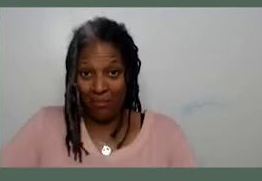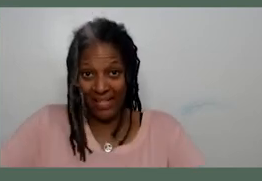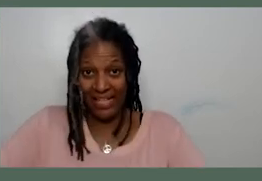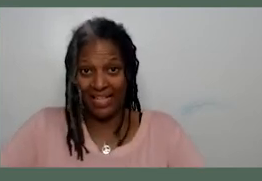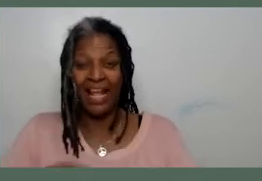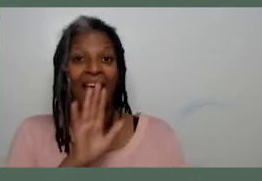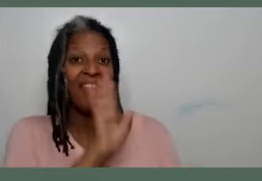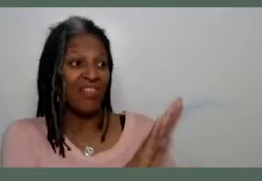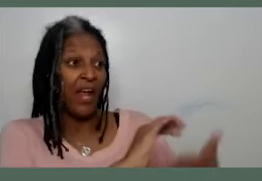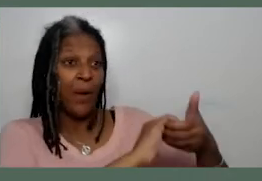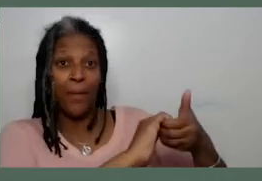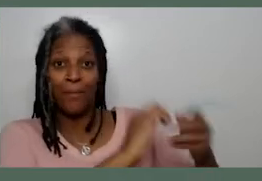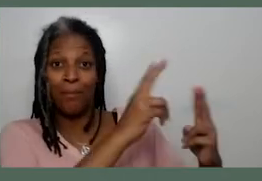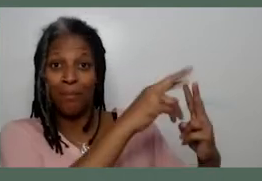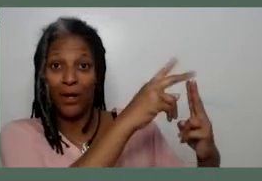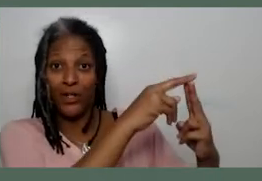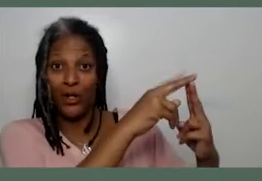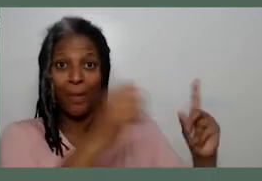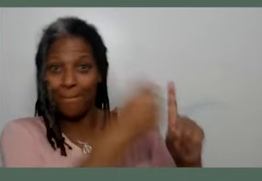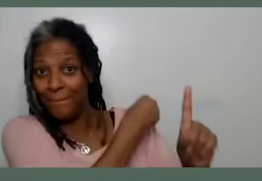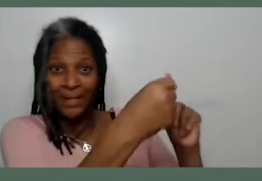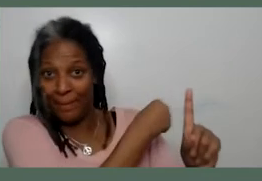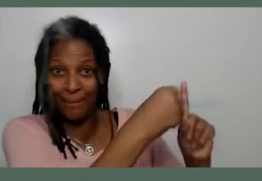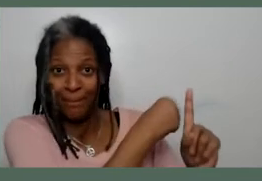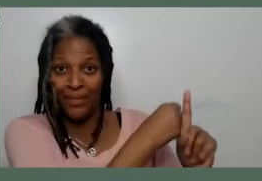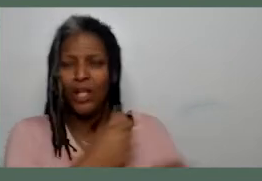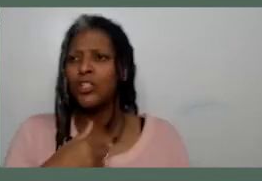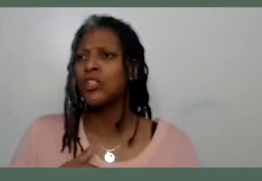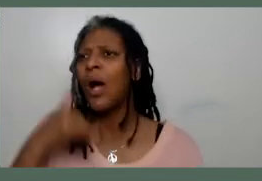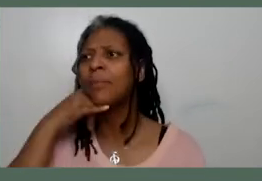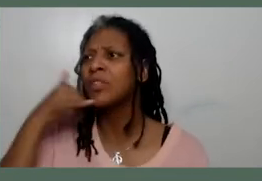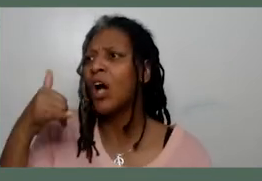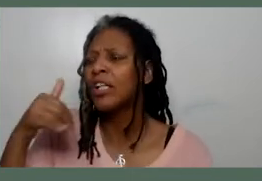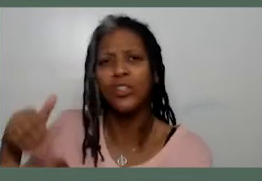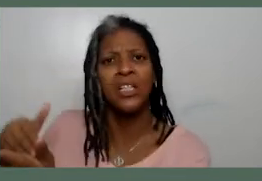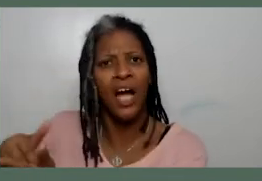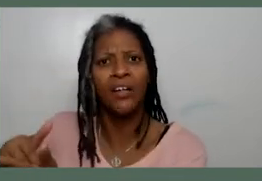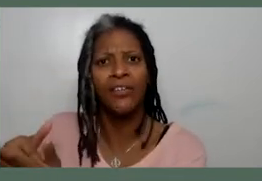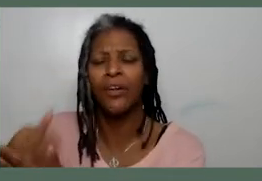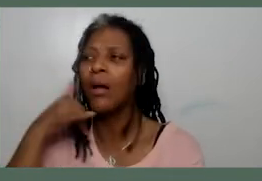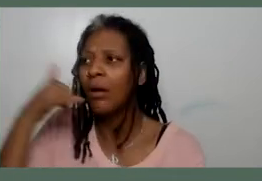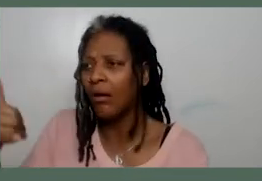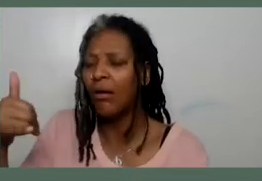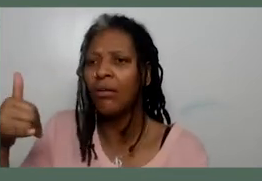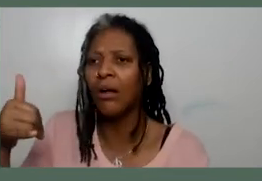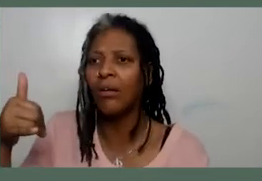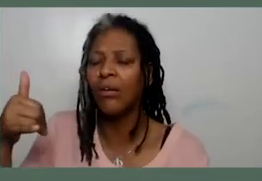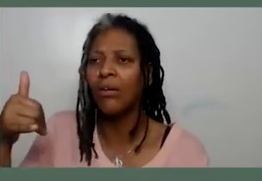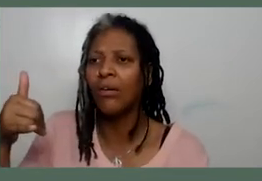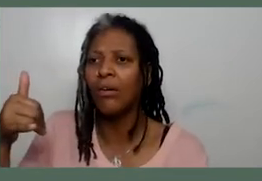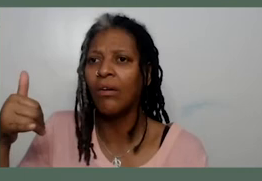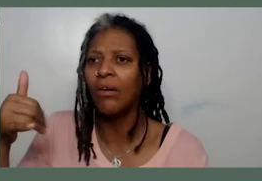talking to the provider on the hotline call, and they're like, and at the time when I was talking to this provider, they were like, you